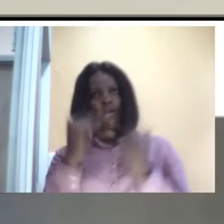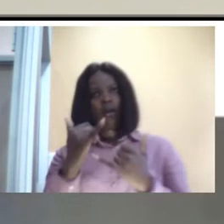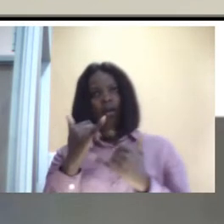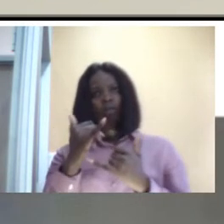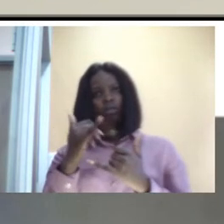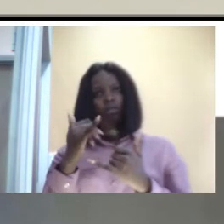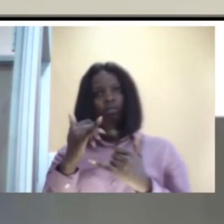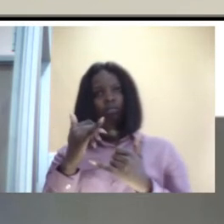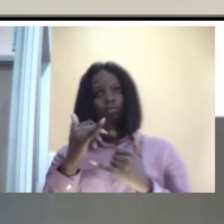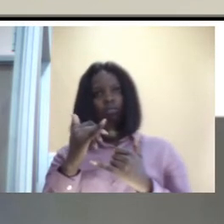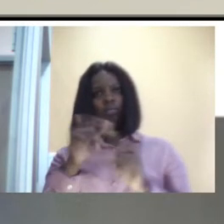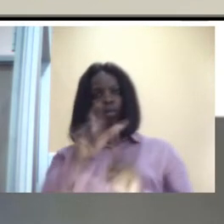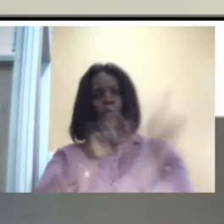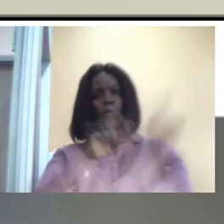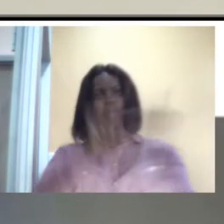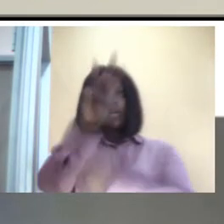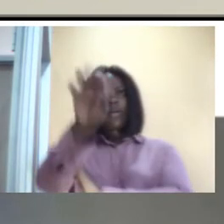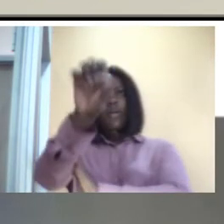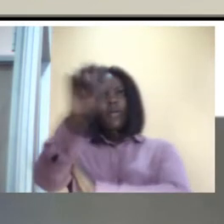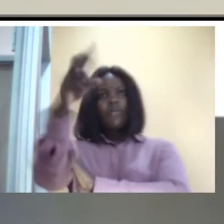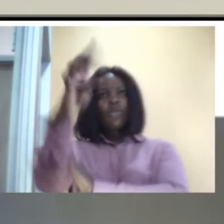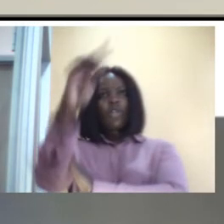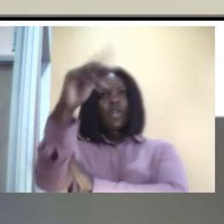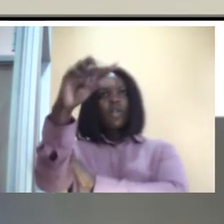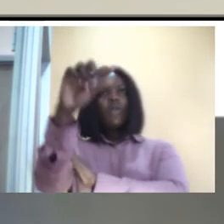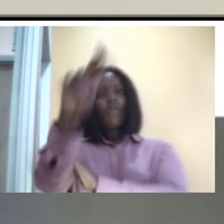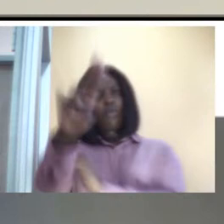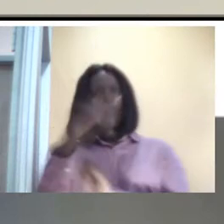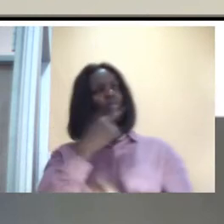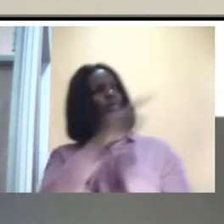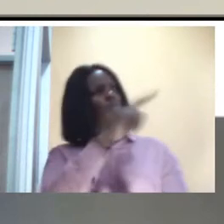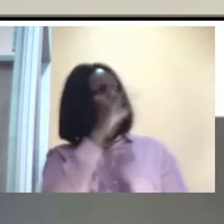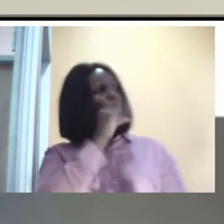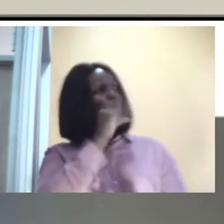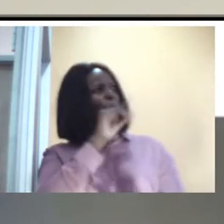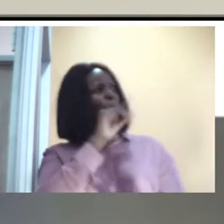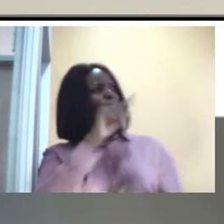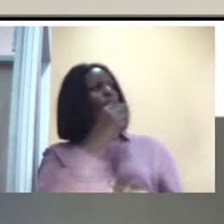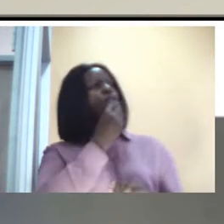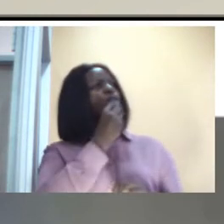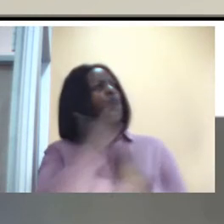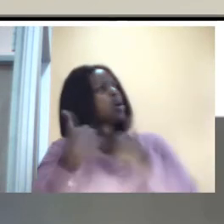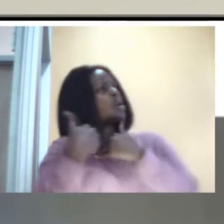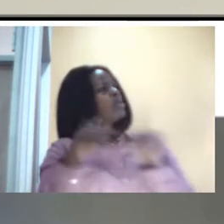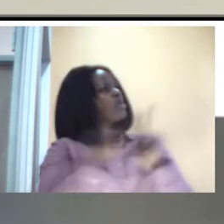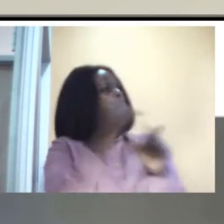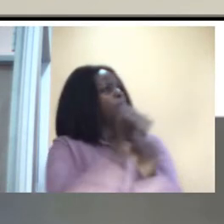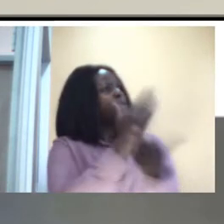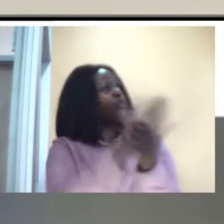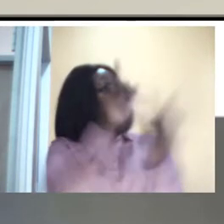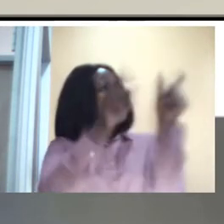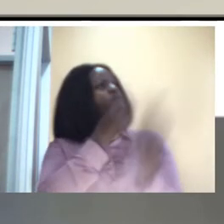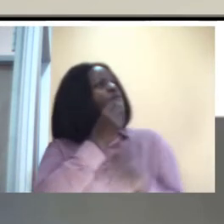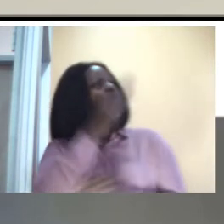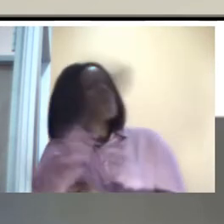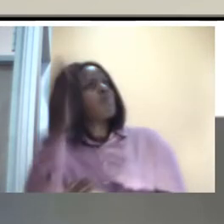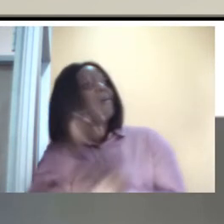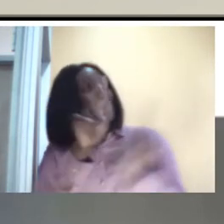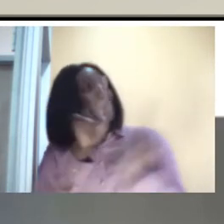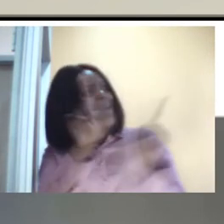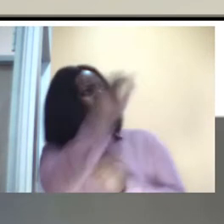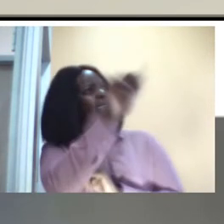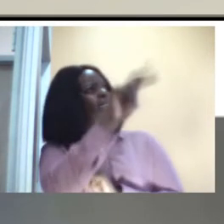Honorable Mshengu's address. Honorable Mshengu, it's quite ironic that you speak about food security and making sure that people are fed when your own ANC